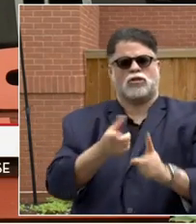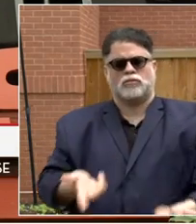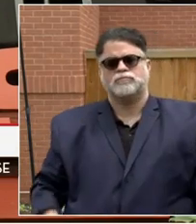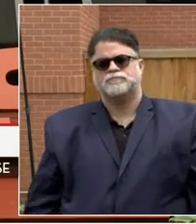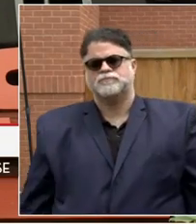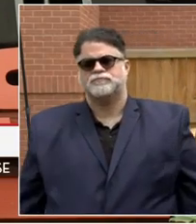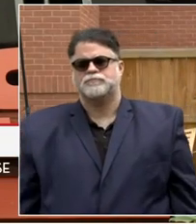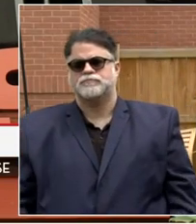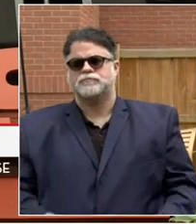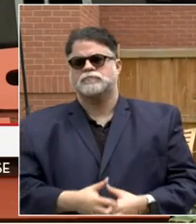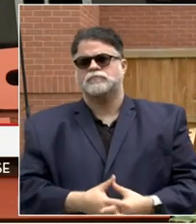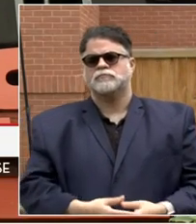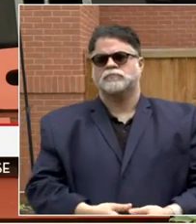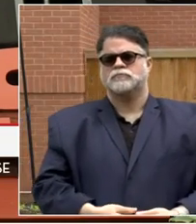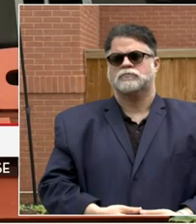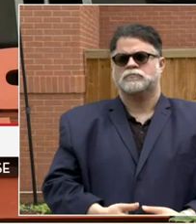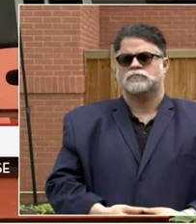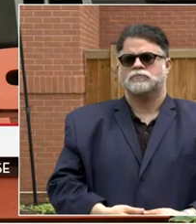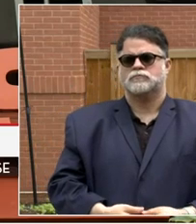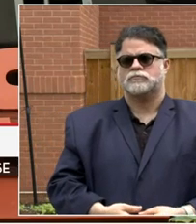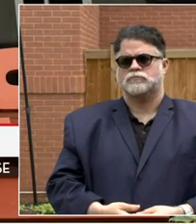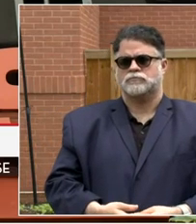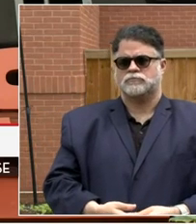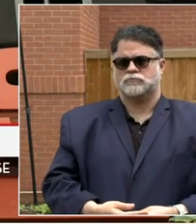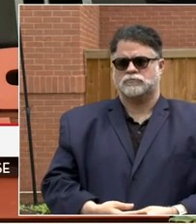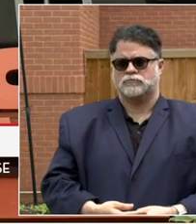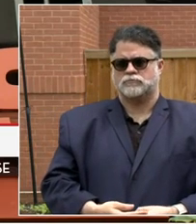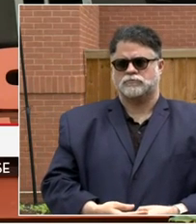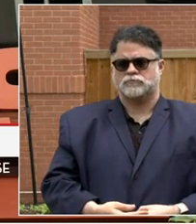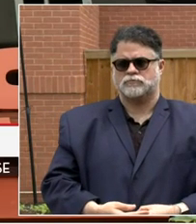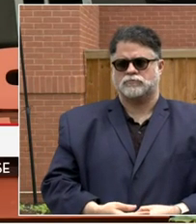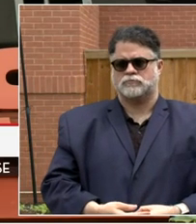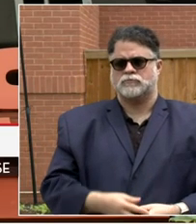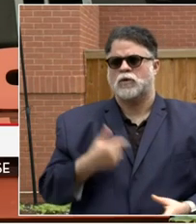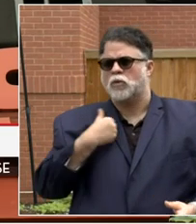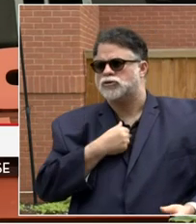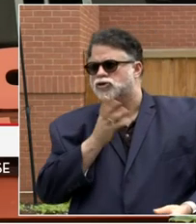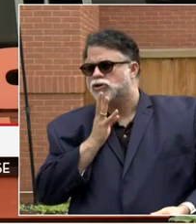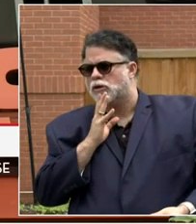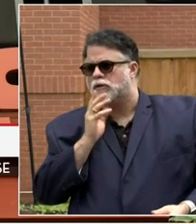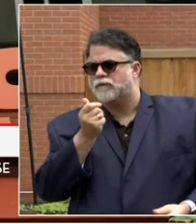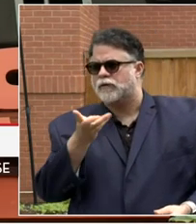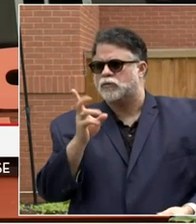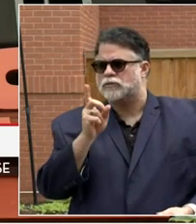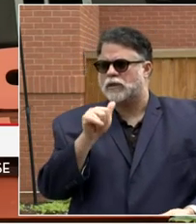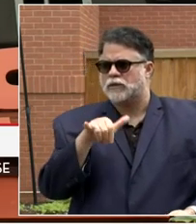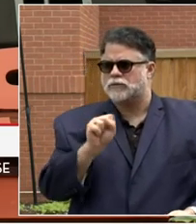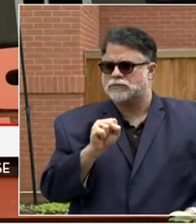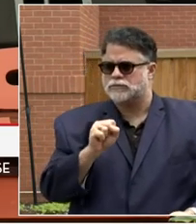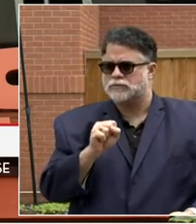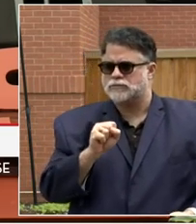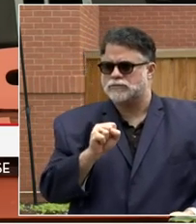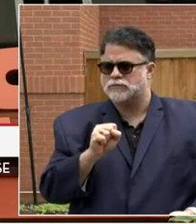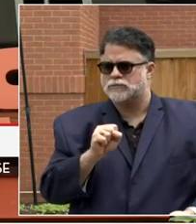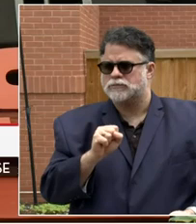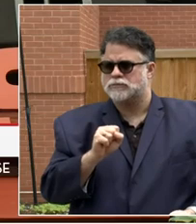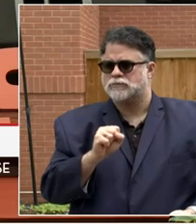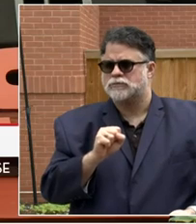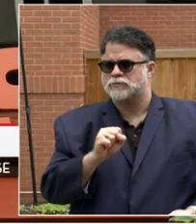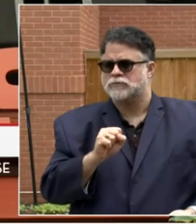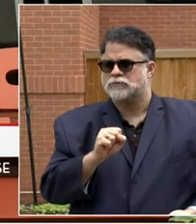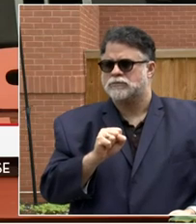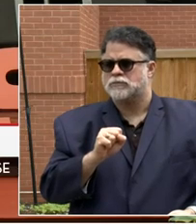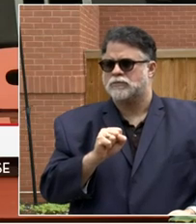last few days have felt frustrated that message is very difficult to get out until a mass shooting at